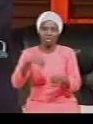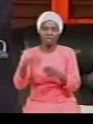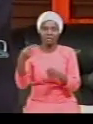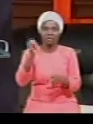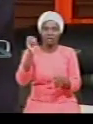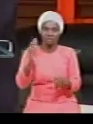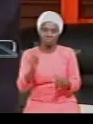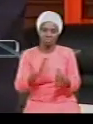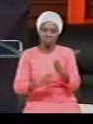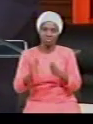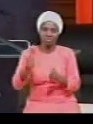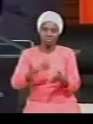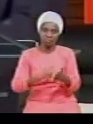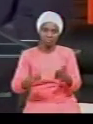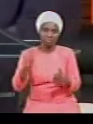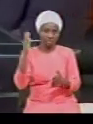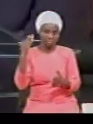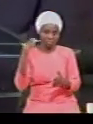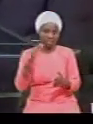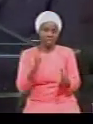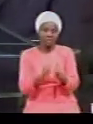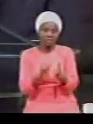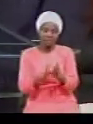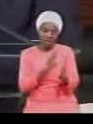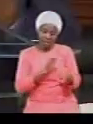that Christ, the seed of the